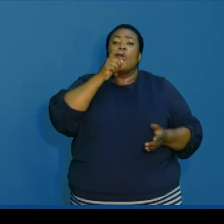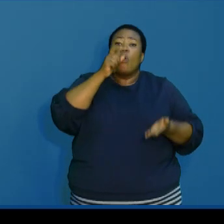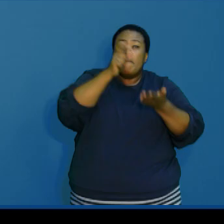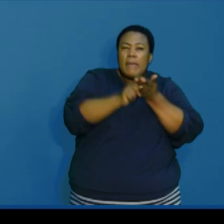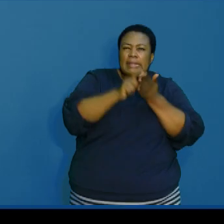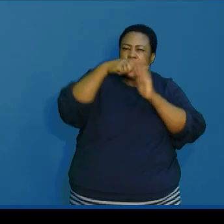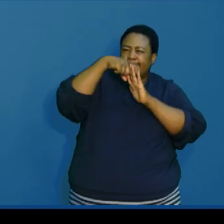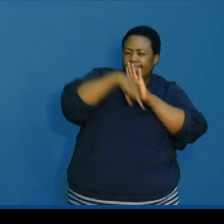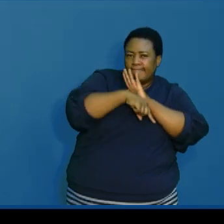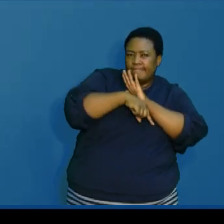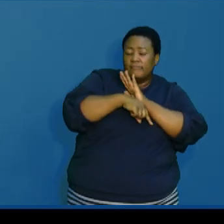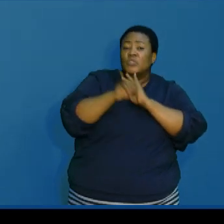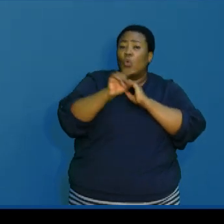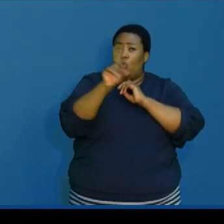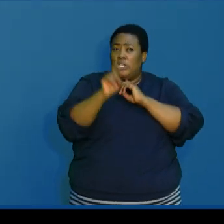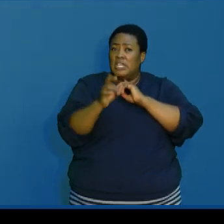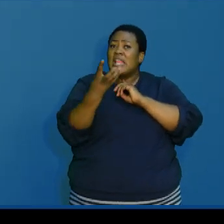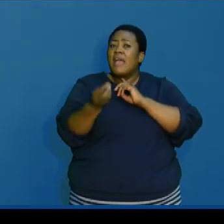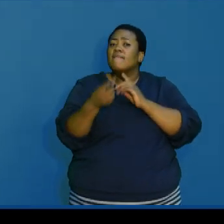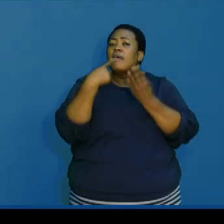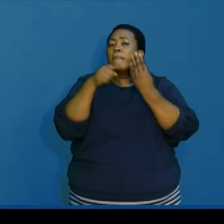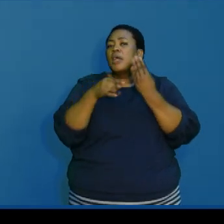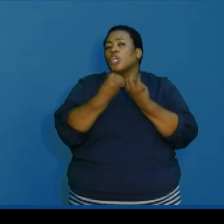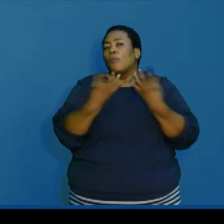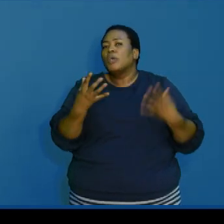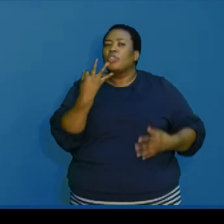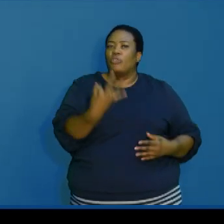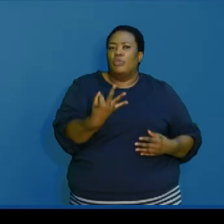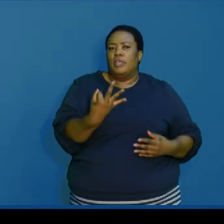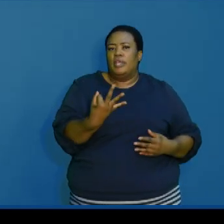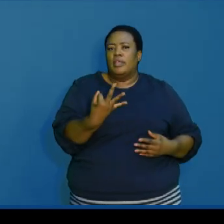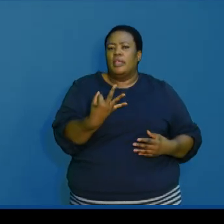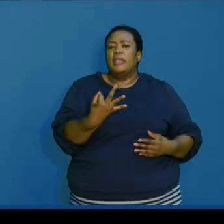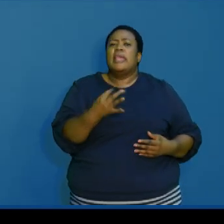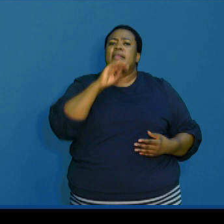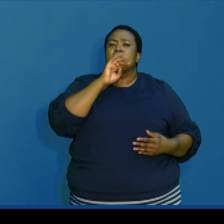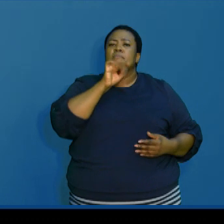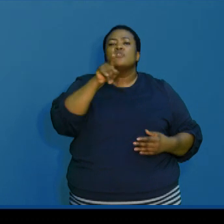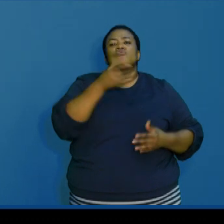These questions, they carry 3 marks, which means they are open-ended questions. You